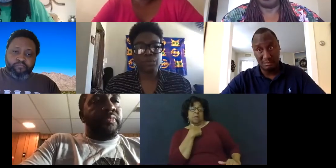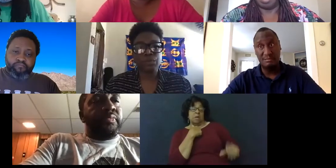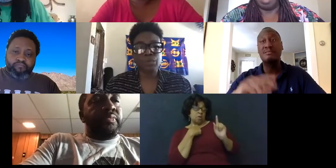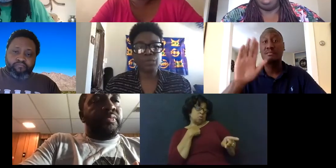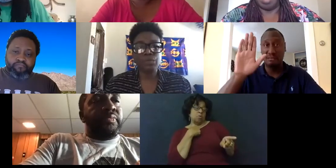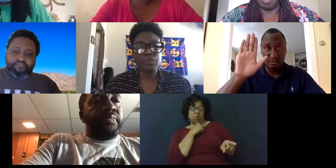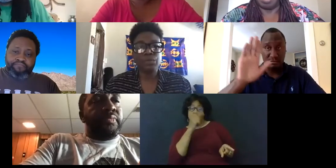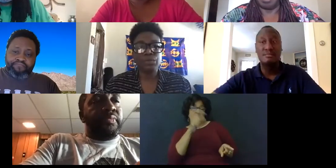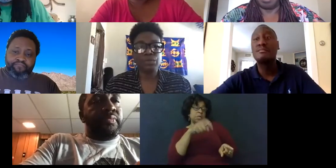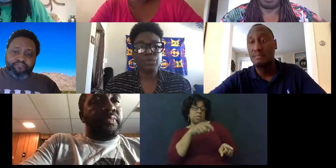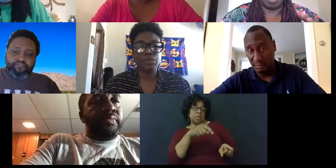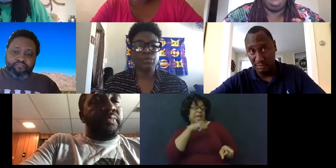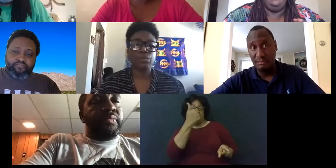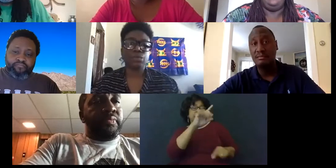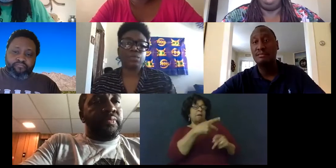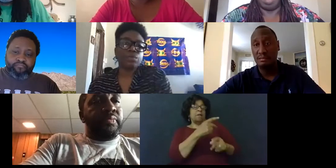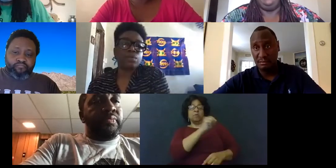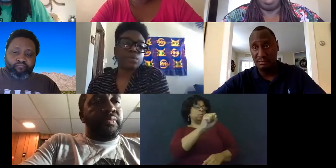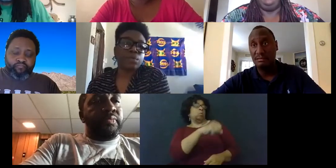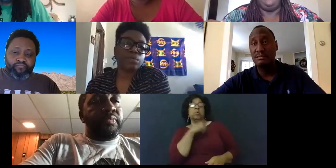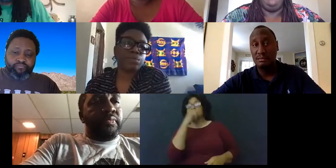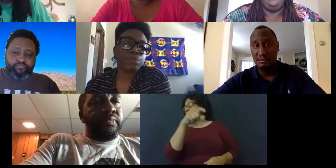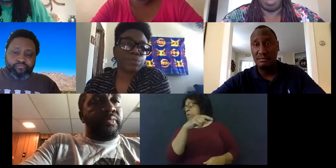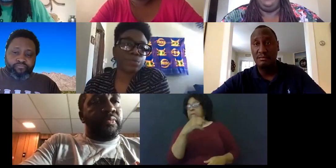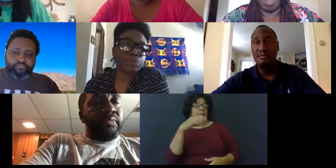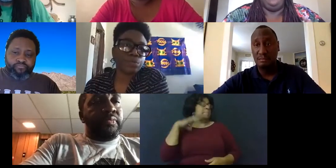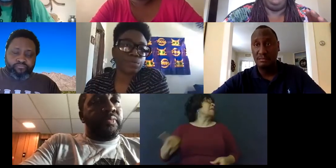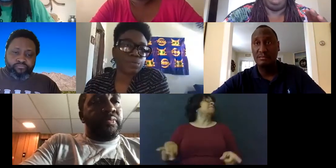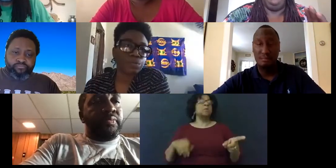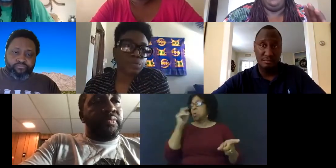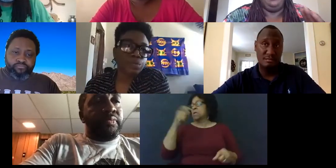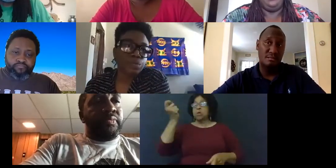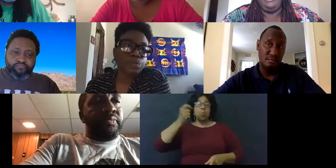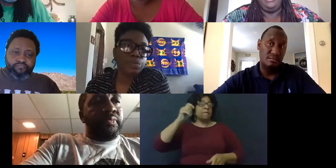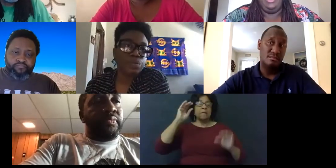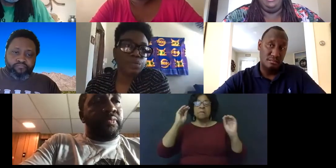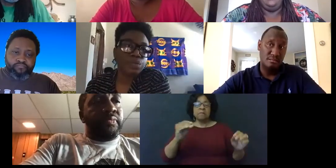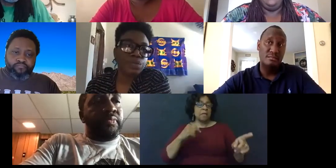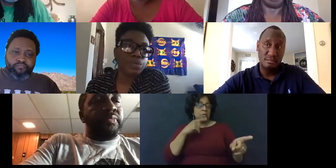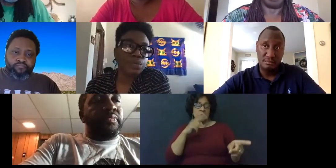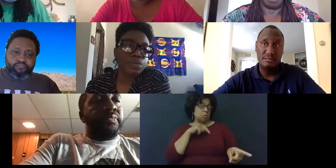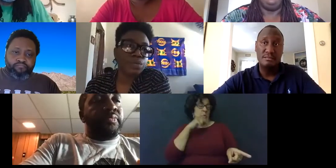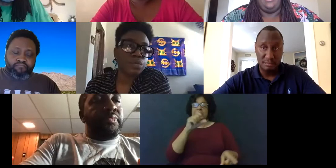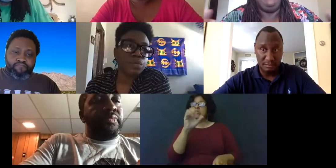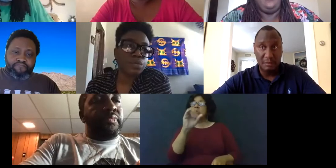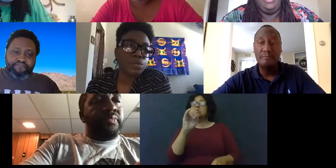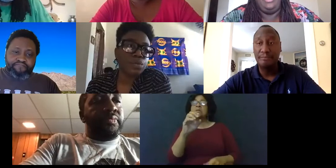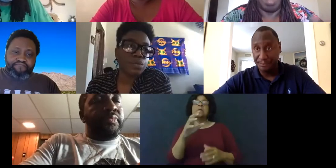you don't need any sort of social security, you don't need any sort of benefits or welfare or a social safety net, it